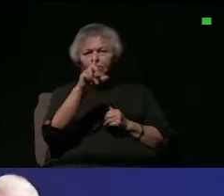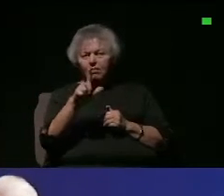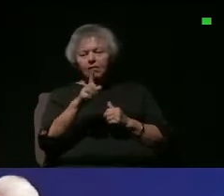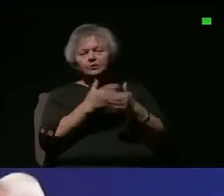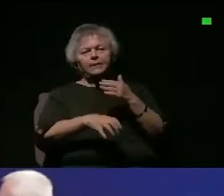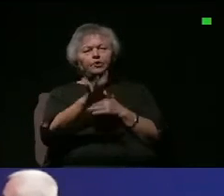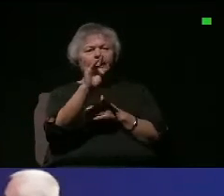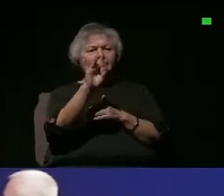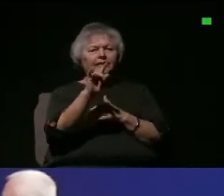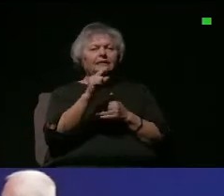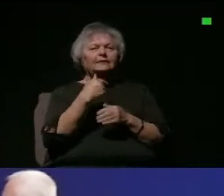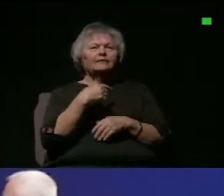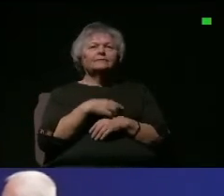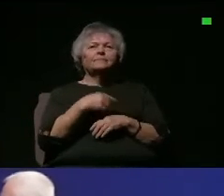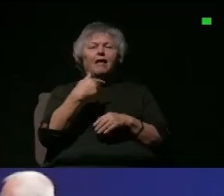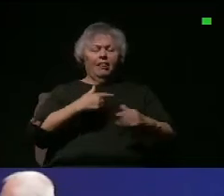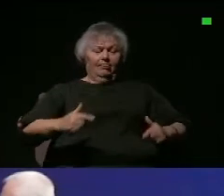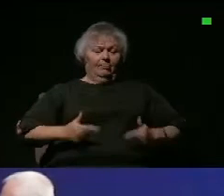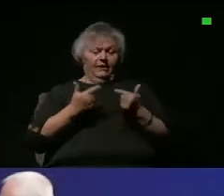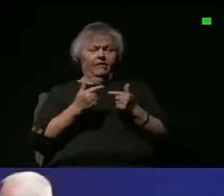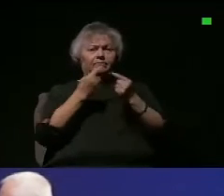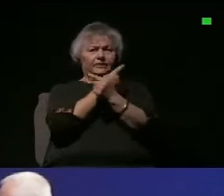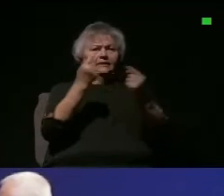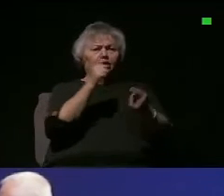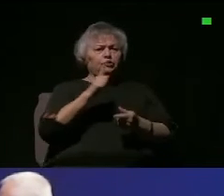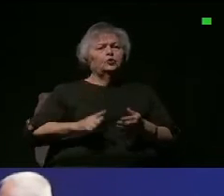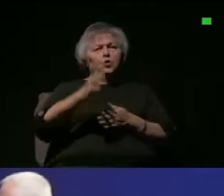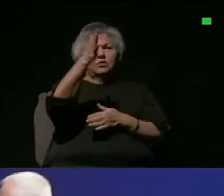2. As I live, declares the Lord God, you're surely not